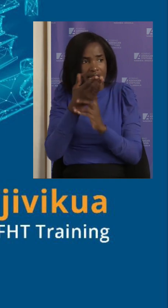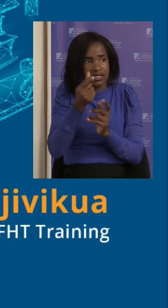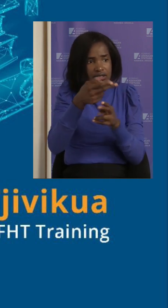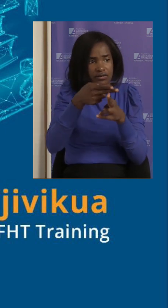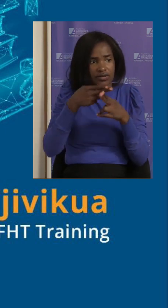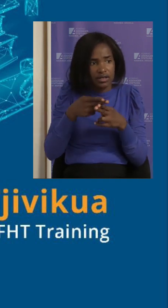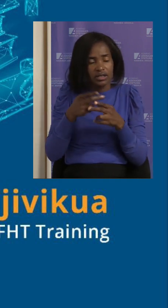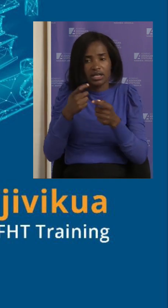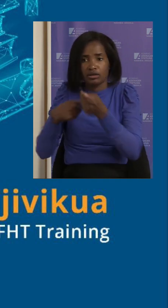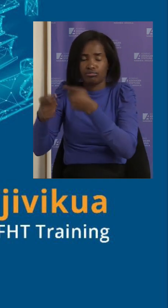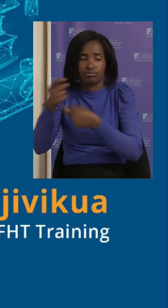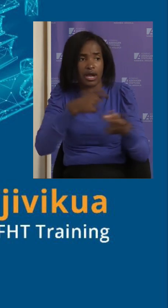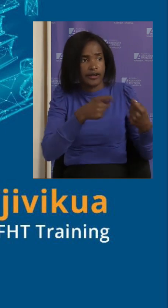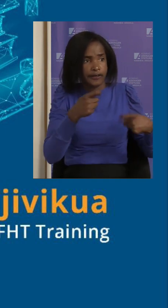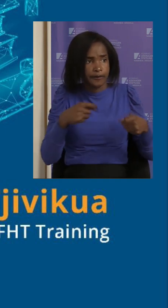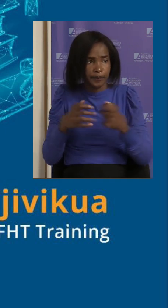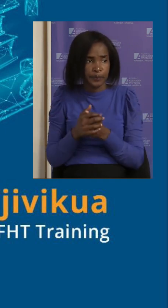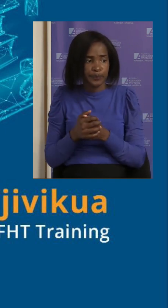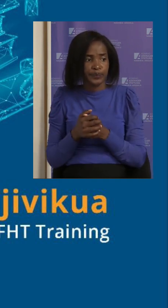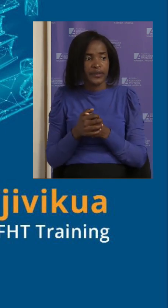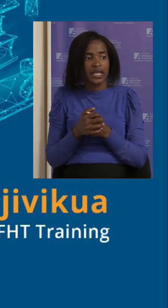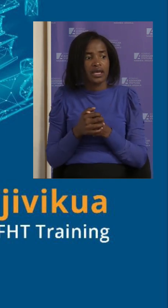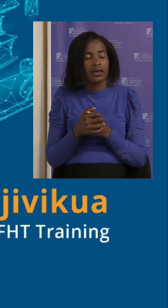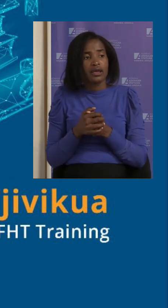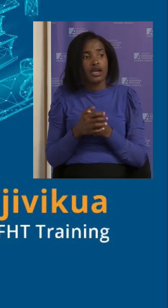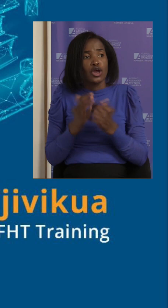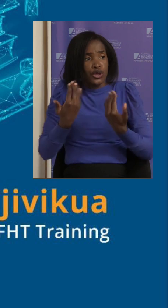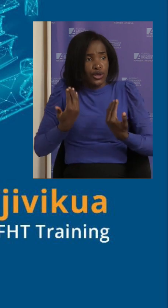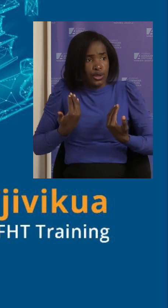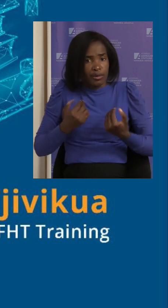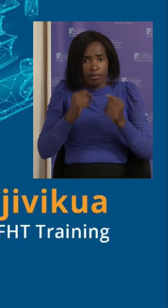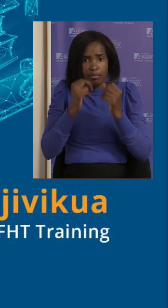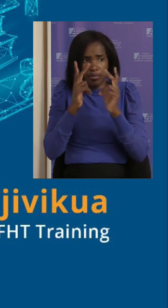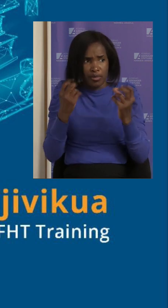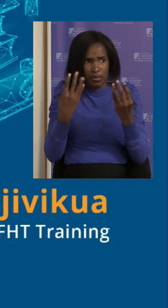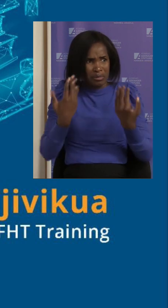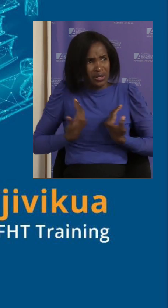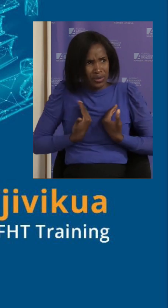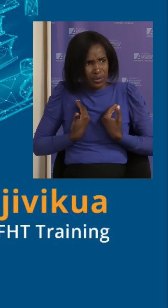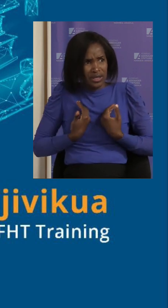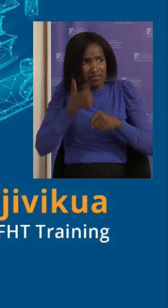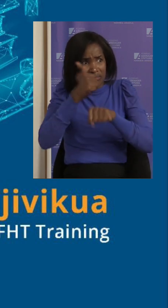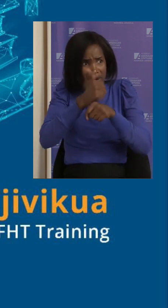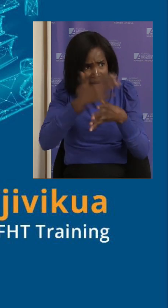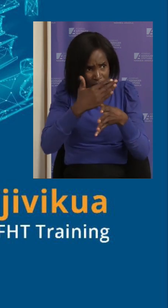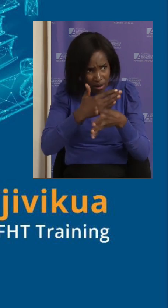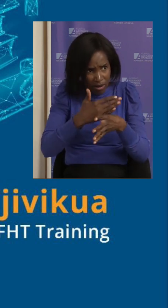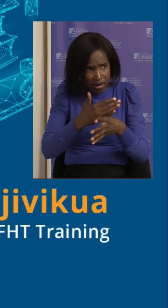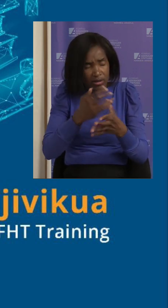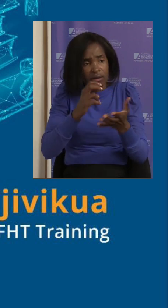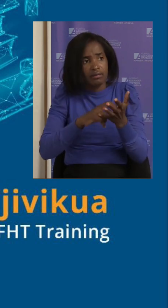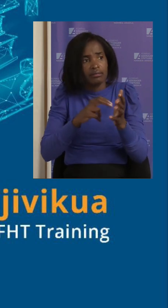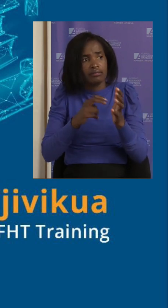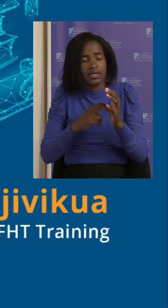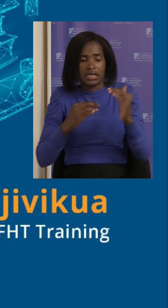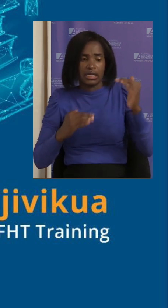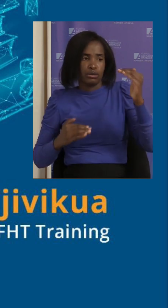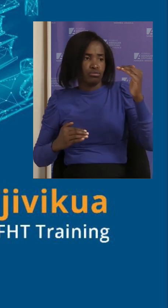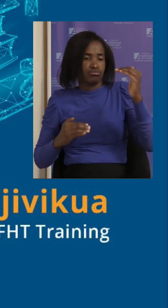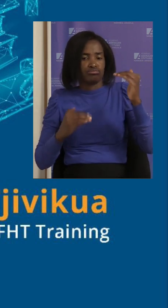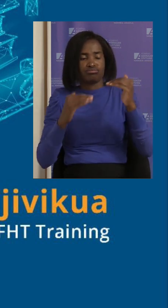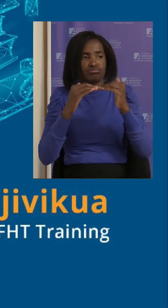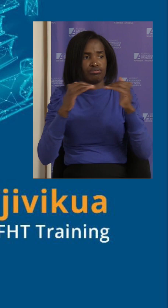and market. It is noted that a youthful population gainfully employment will contribute to a lessening of inequality